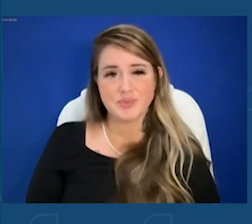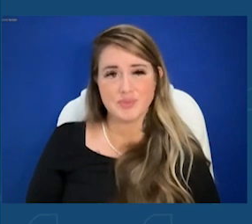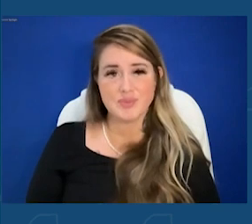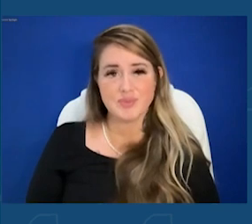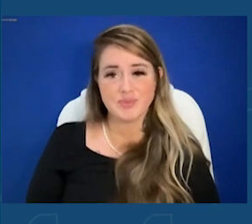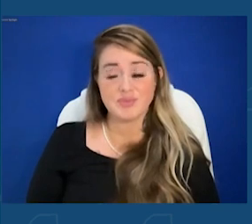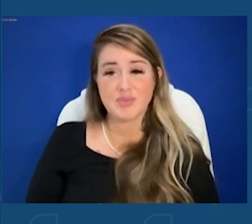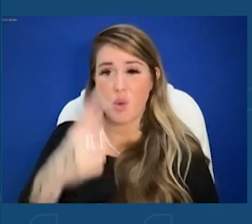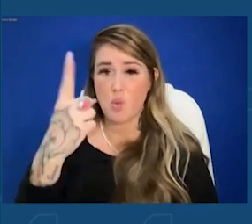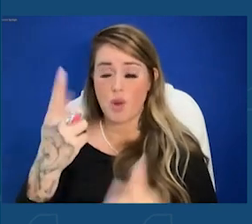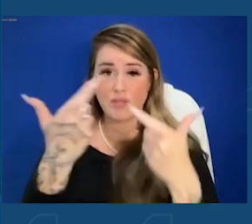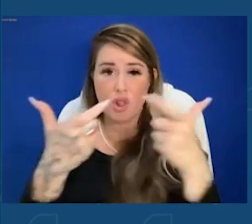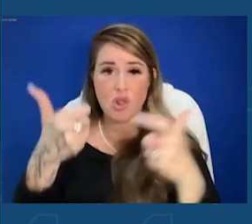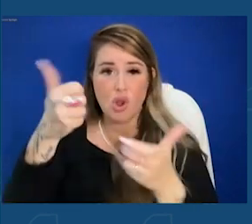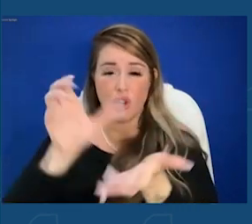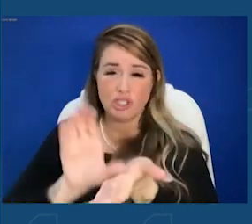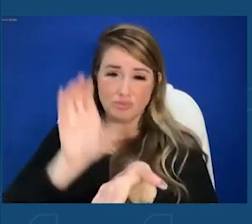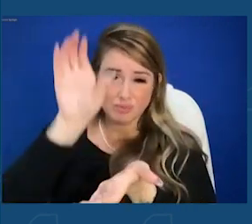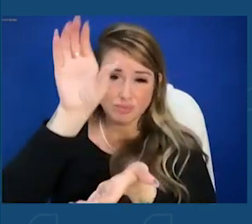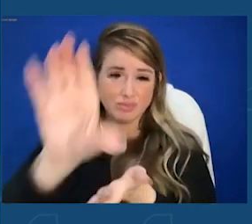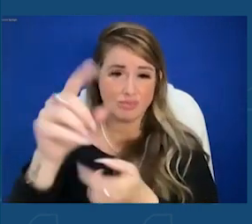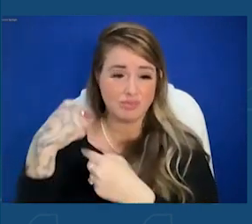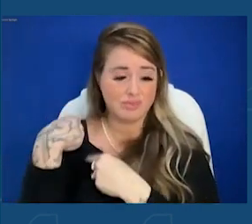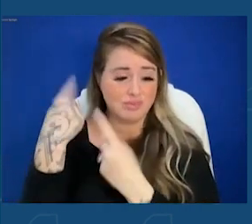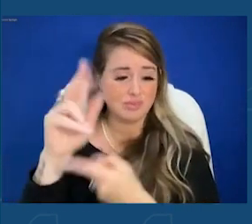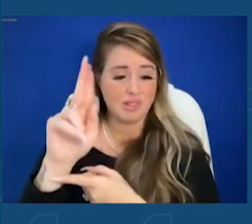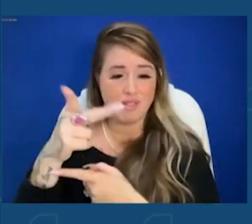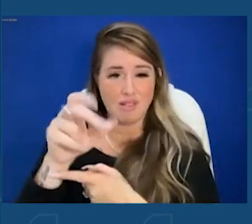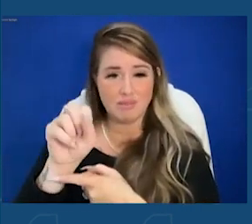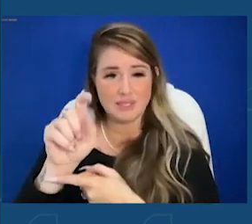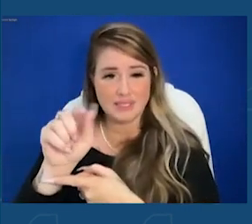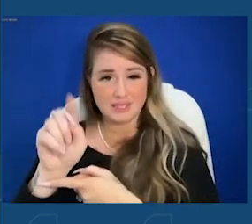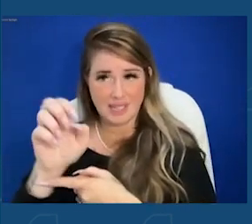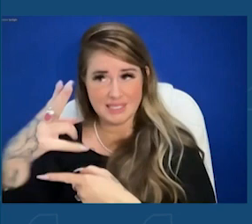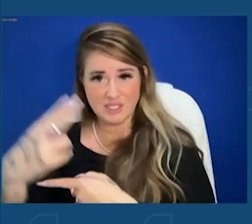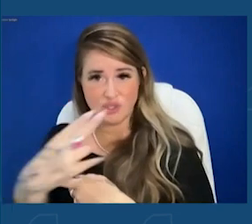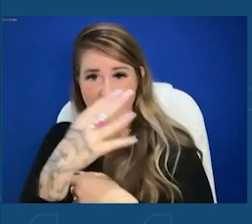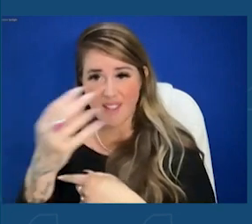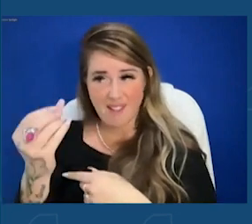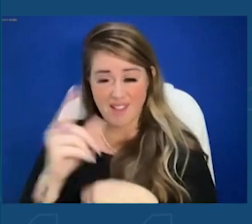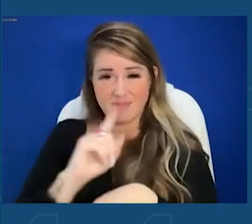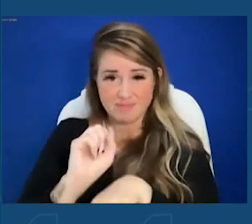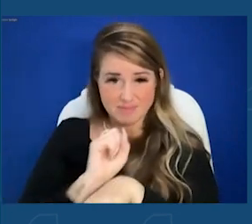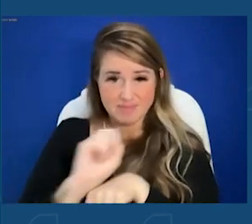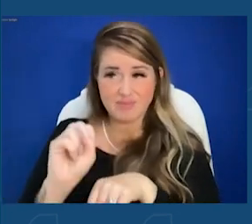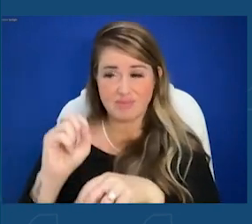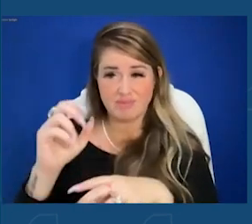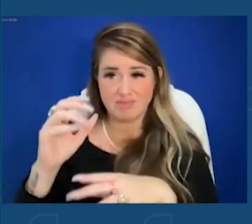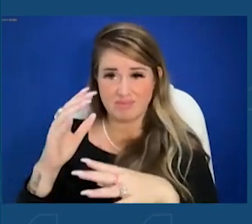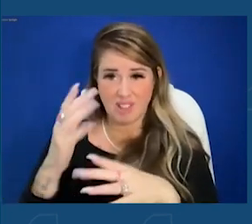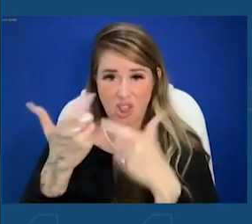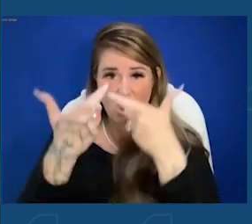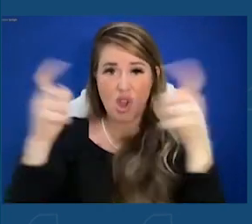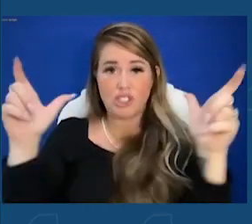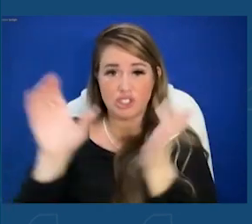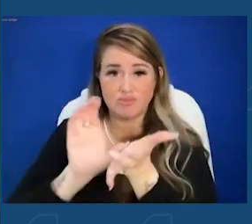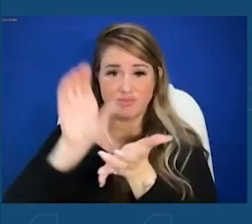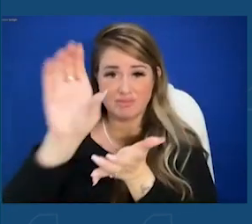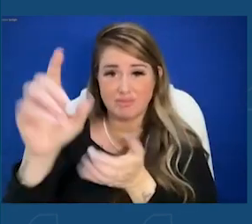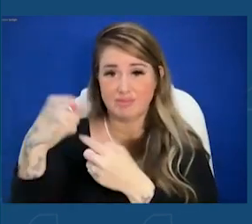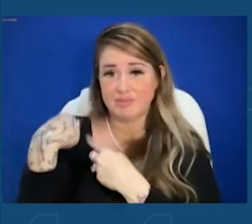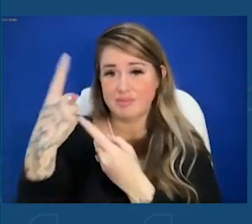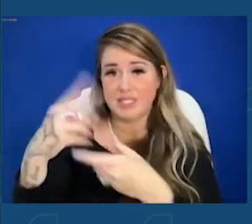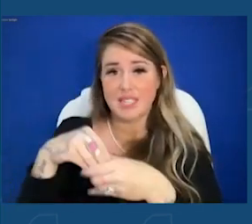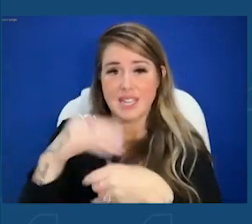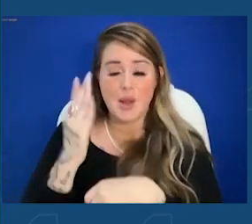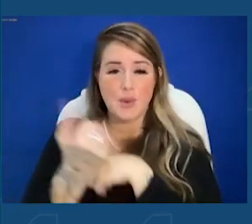one of the largest in Upstate's history and the largest to the Upstate Foundation. Carol and Sam,